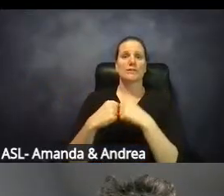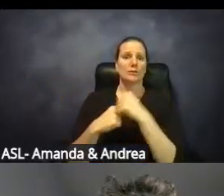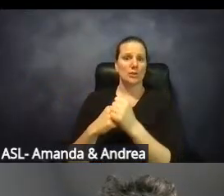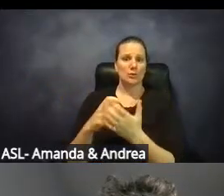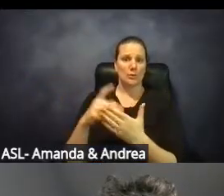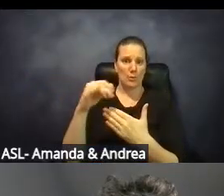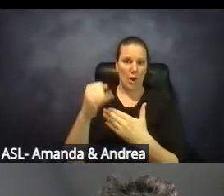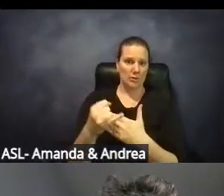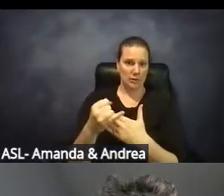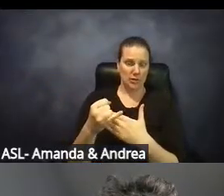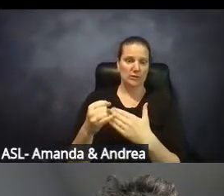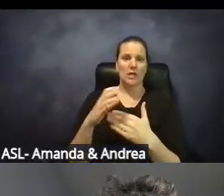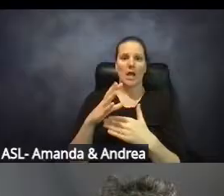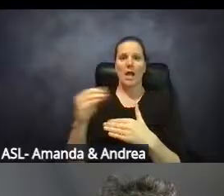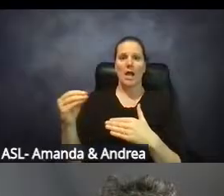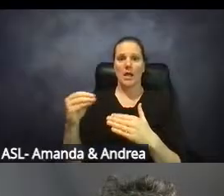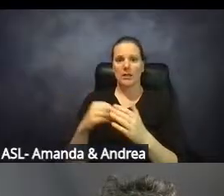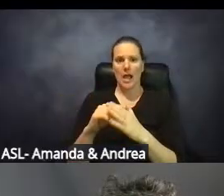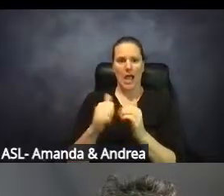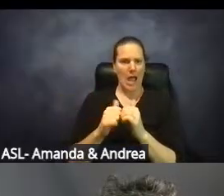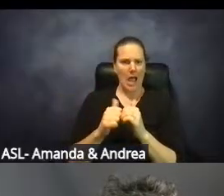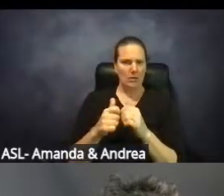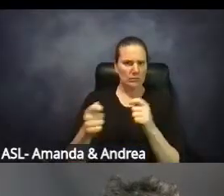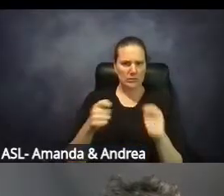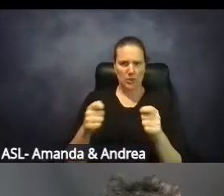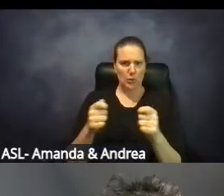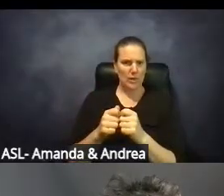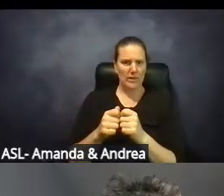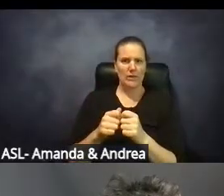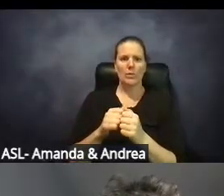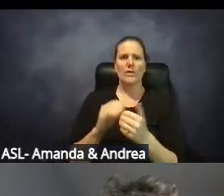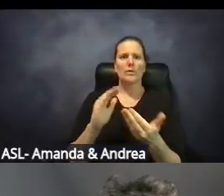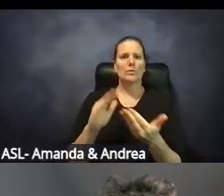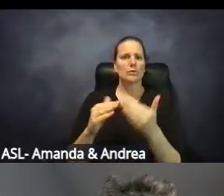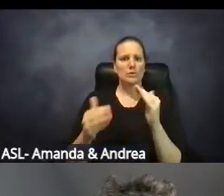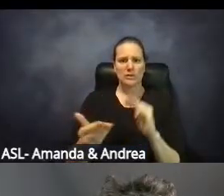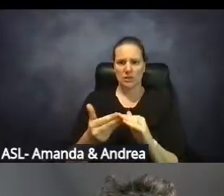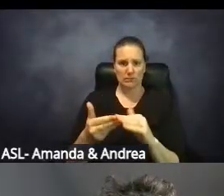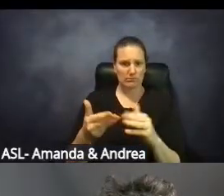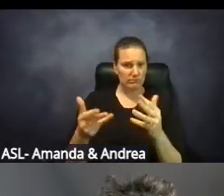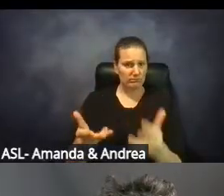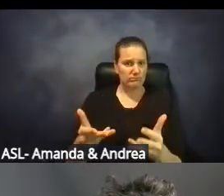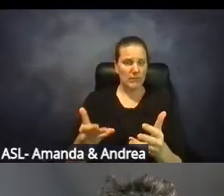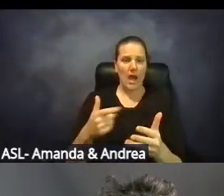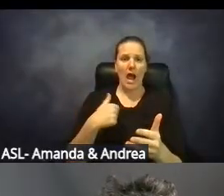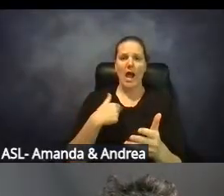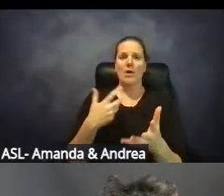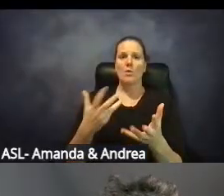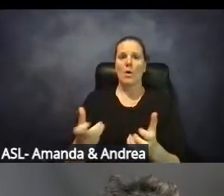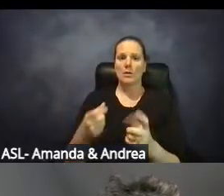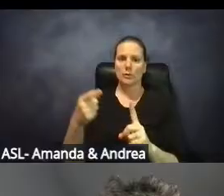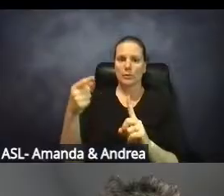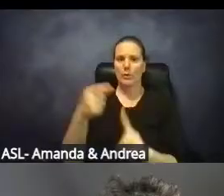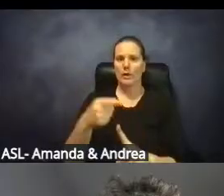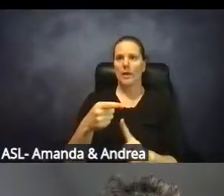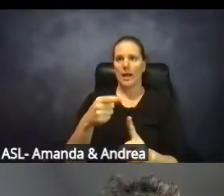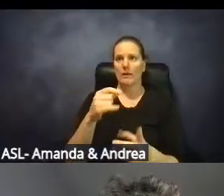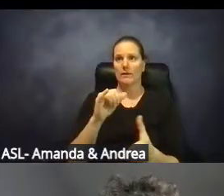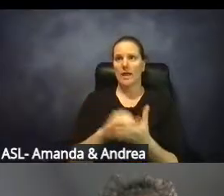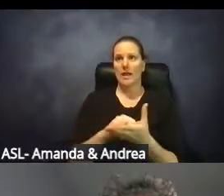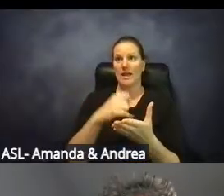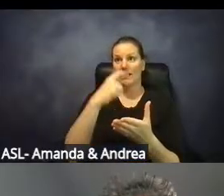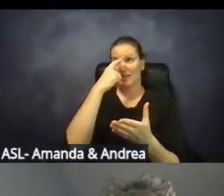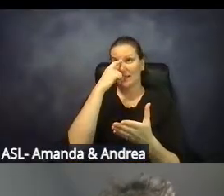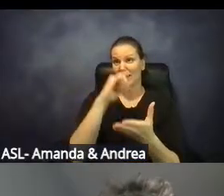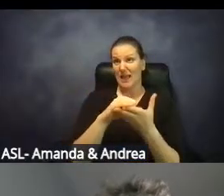projects and how they're dealt with in terms of community. And I just wanted to point out that I think it was